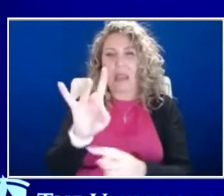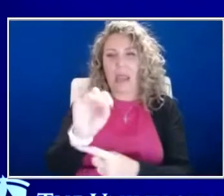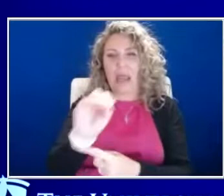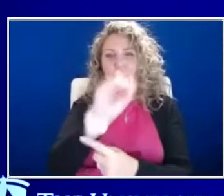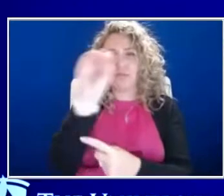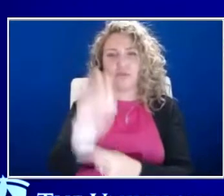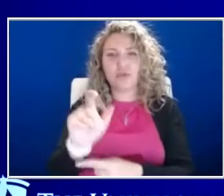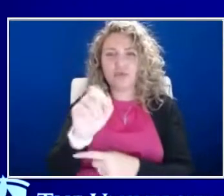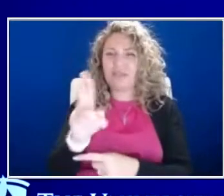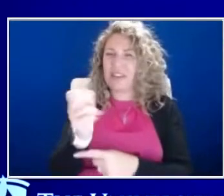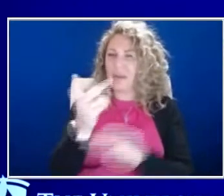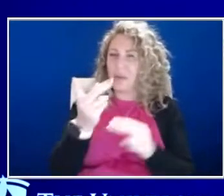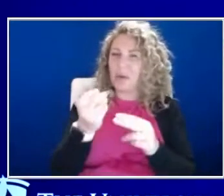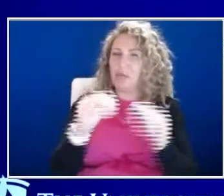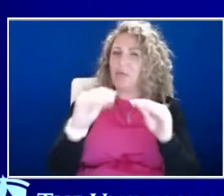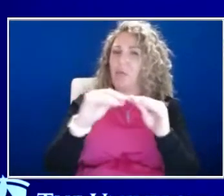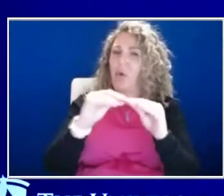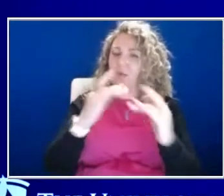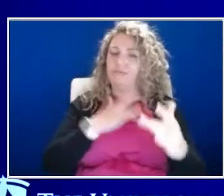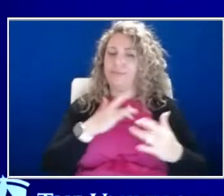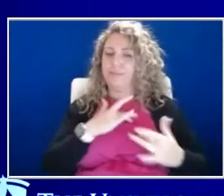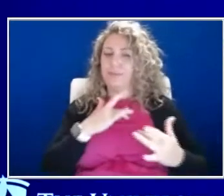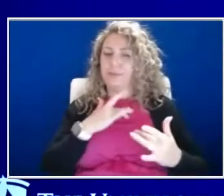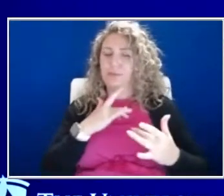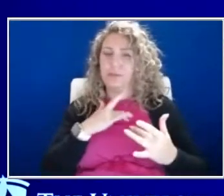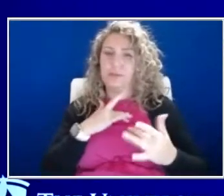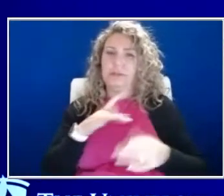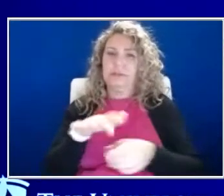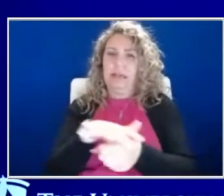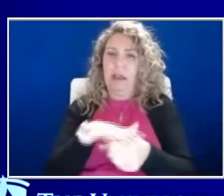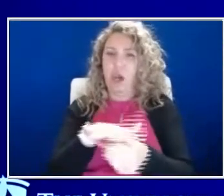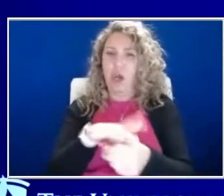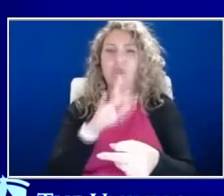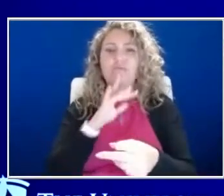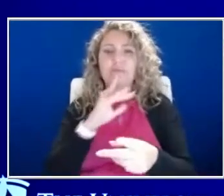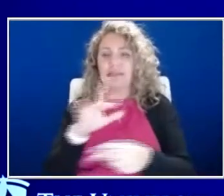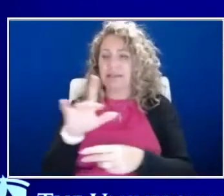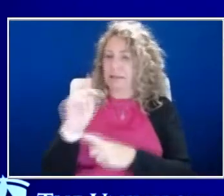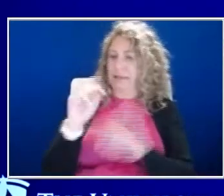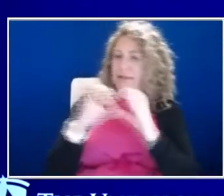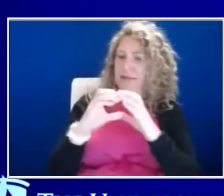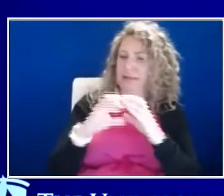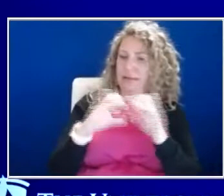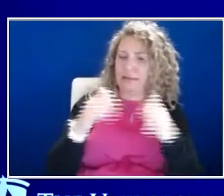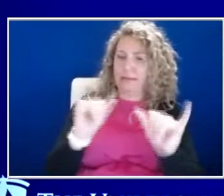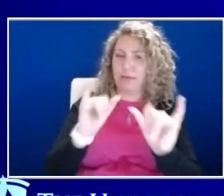more of conserved areas of those spike that our T cells can still respond to. So I